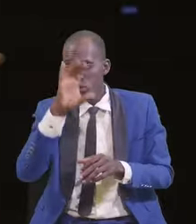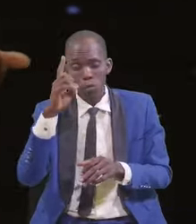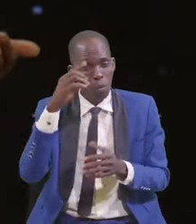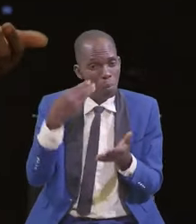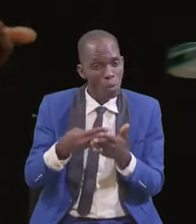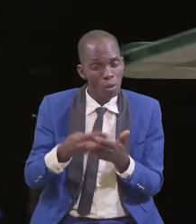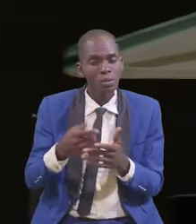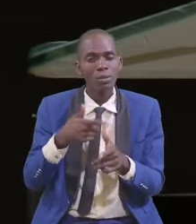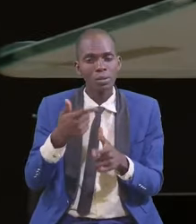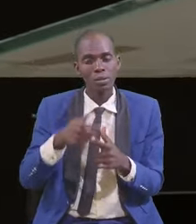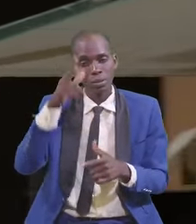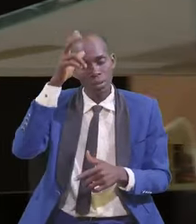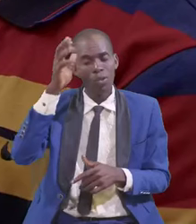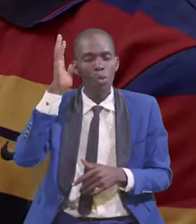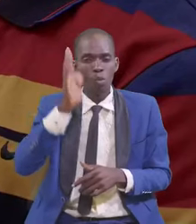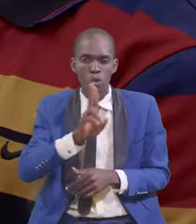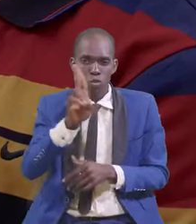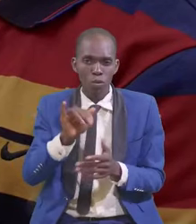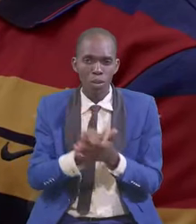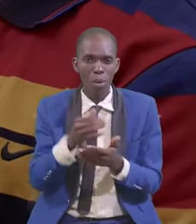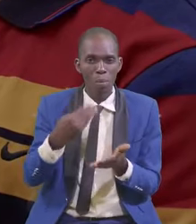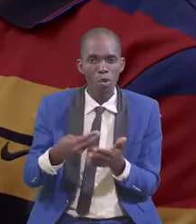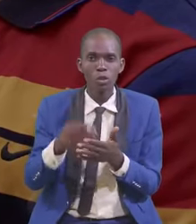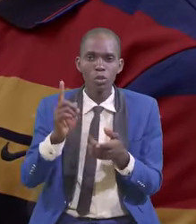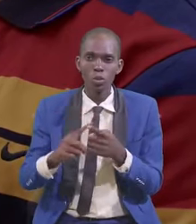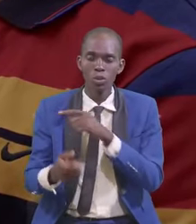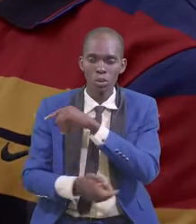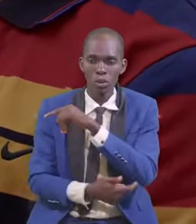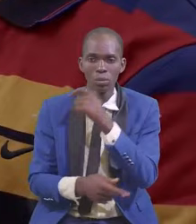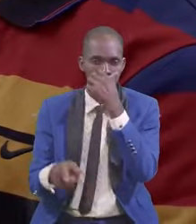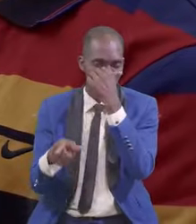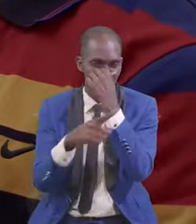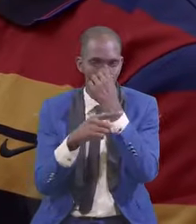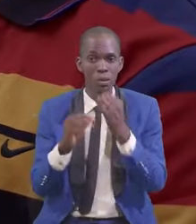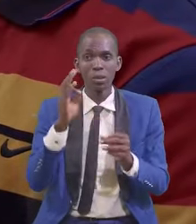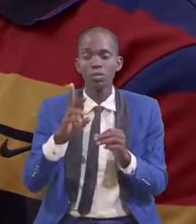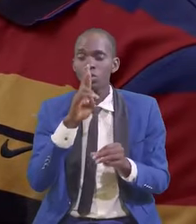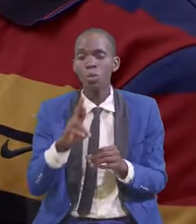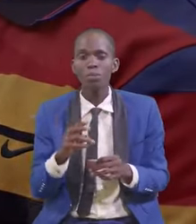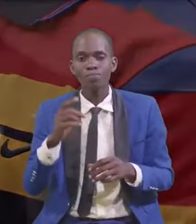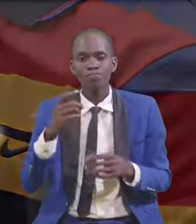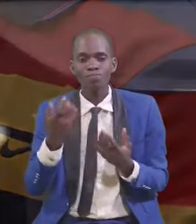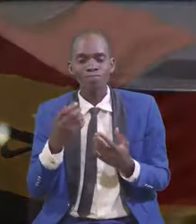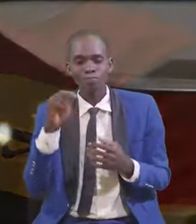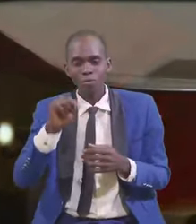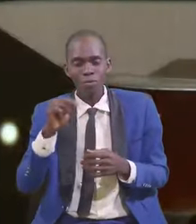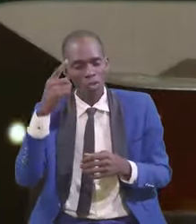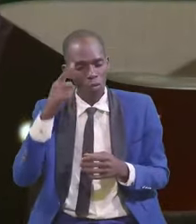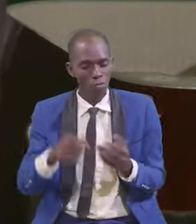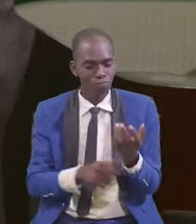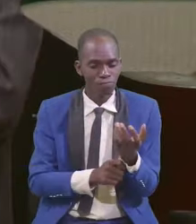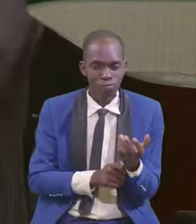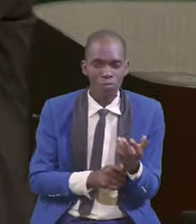hungry for the pleasure of the flesh it'll bring Temptation that way if you're hungry